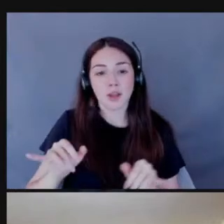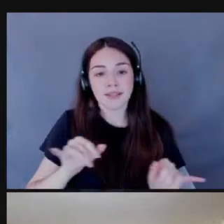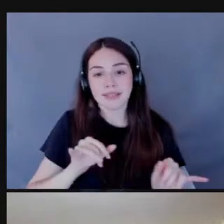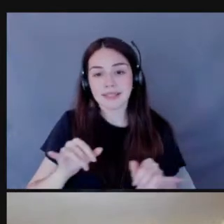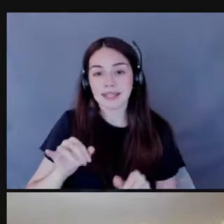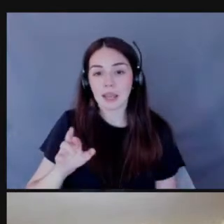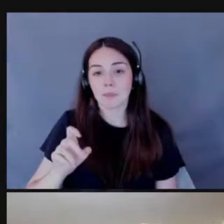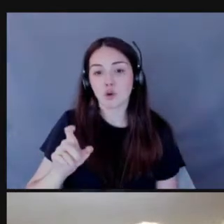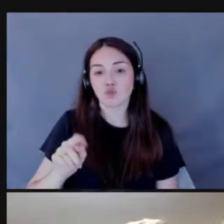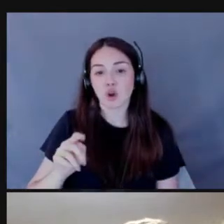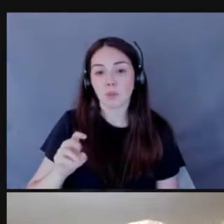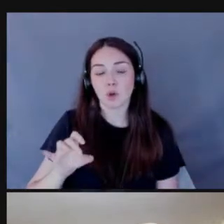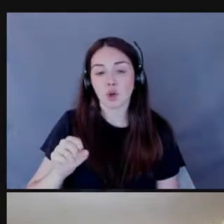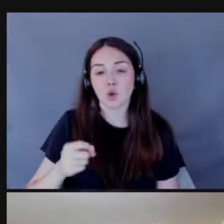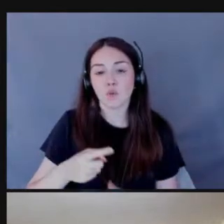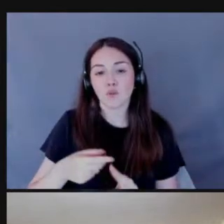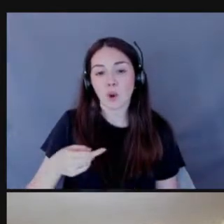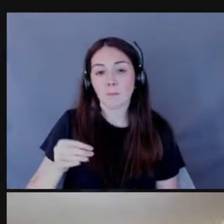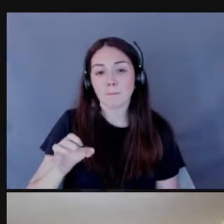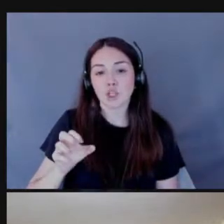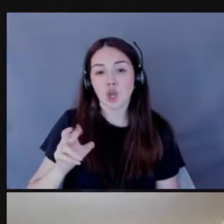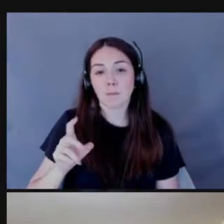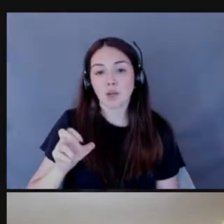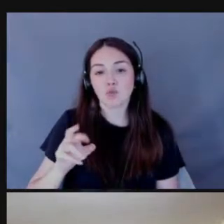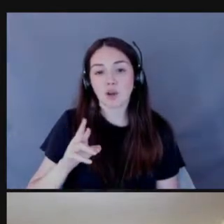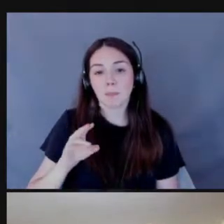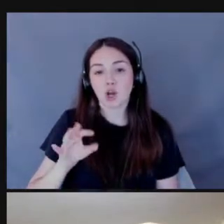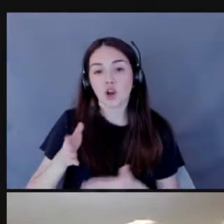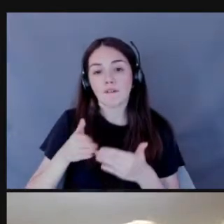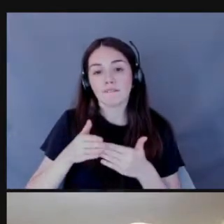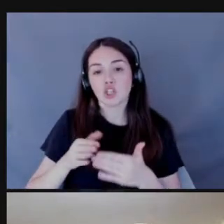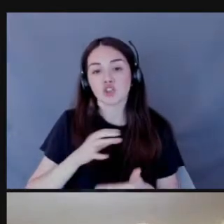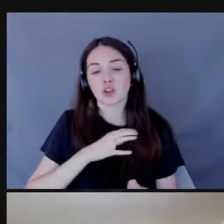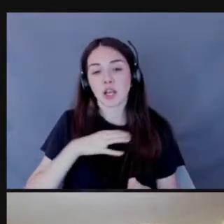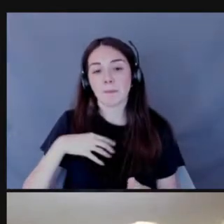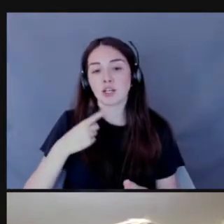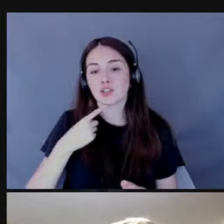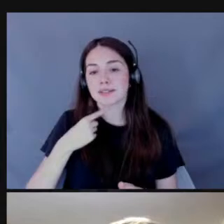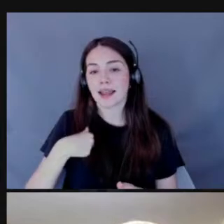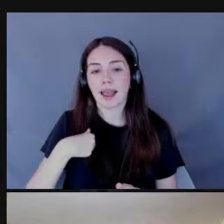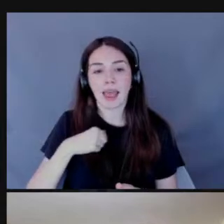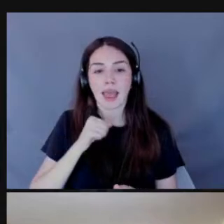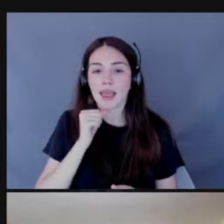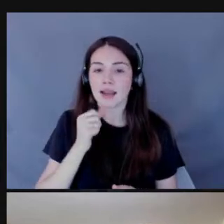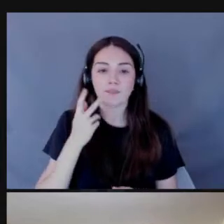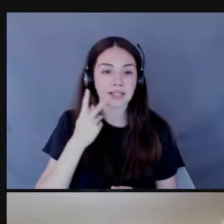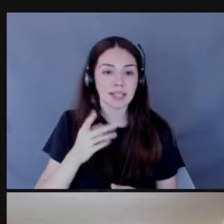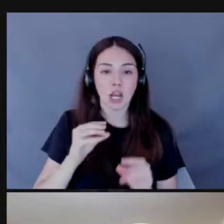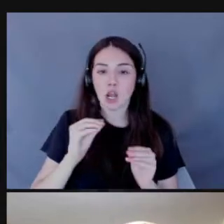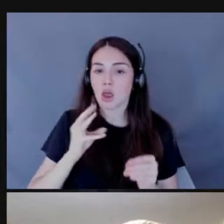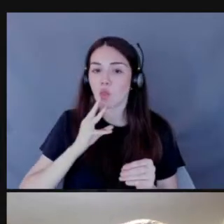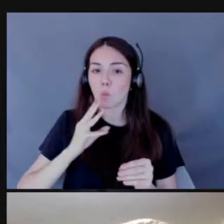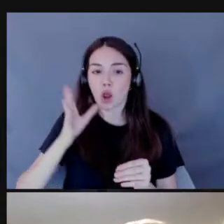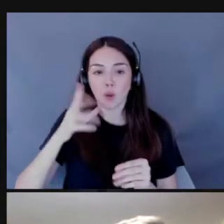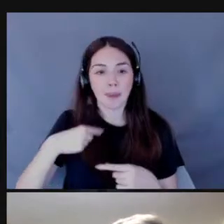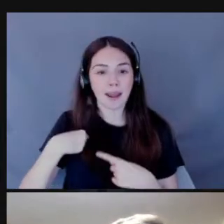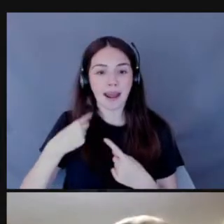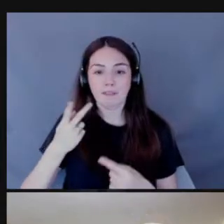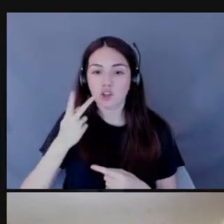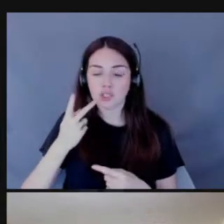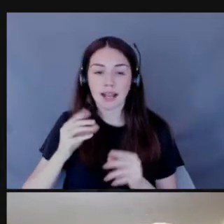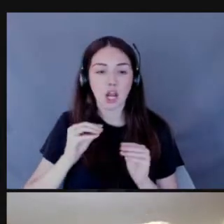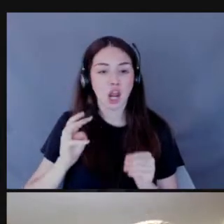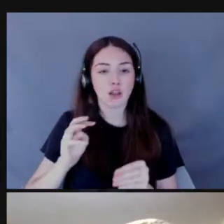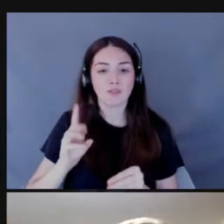Robert Norris of the Potomac River Fisheries Commission said, "I haven't seen it. None of the watermen have ever seen it, and none of the Maryland